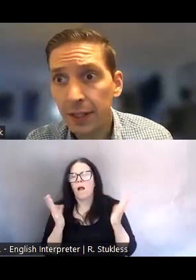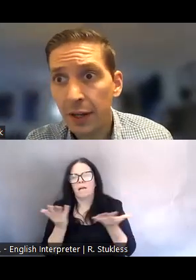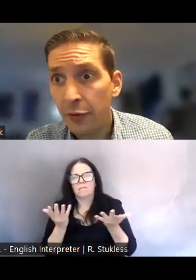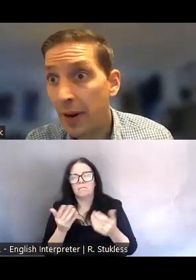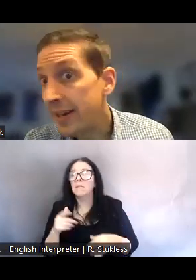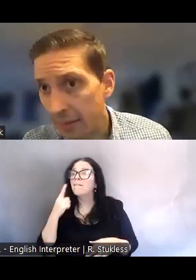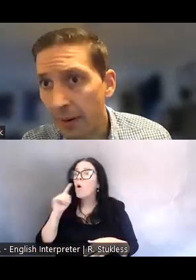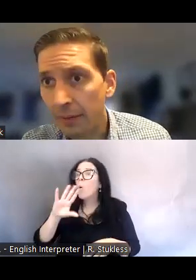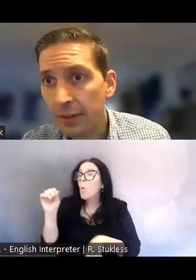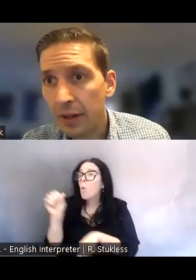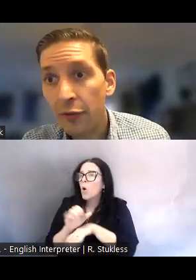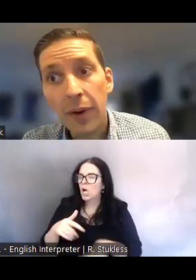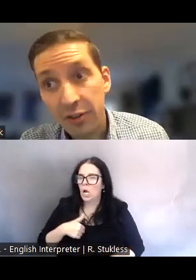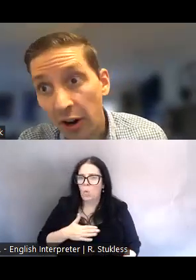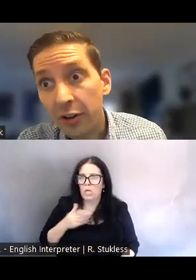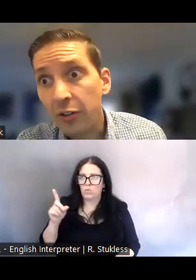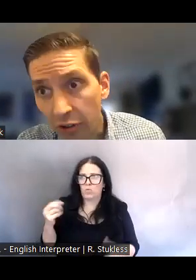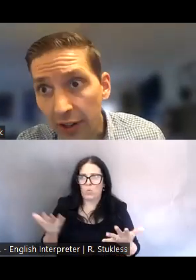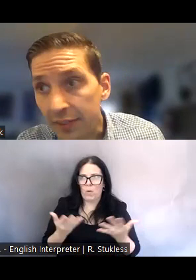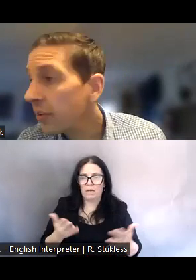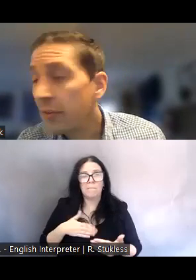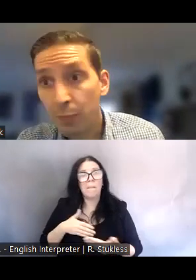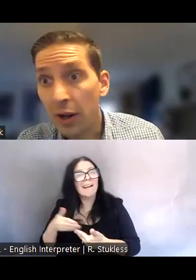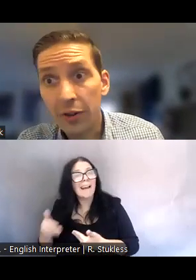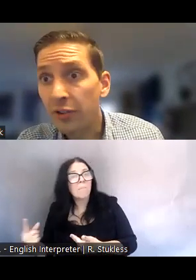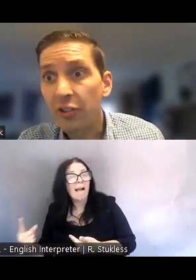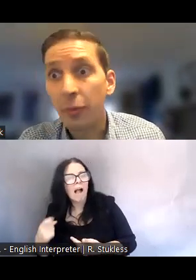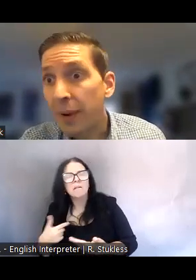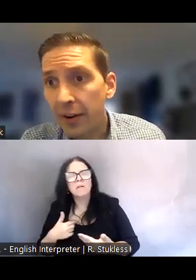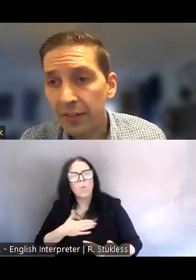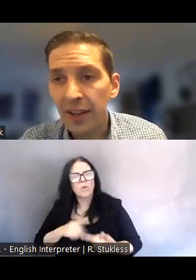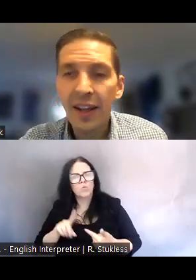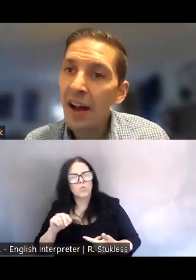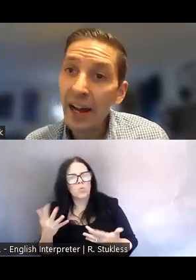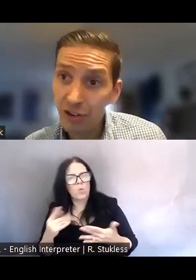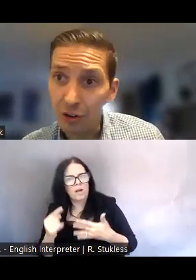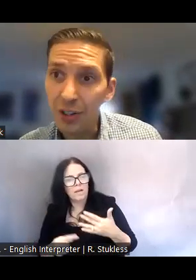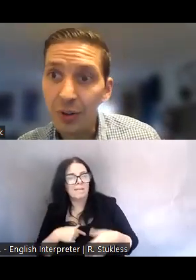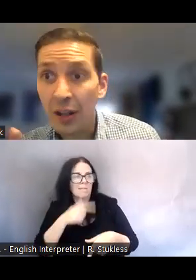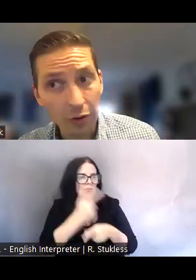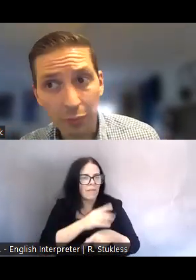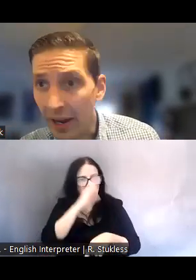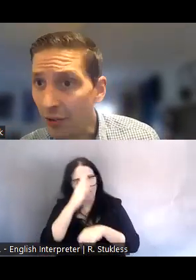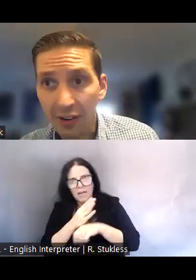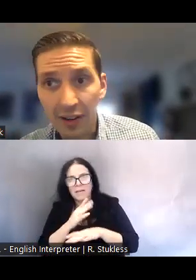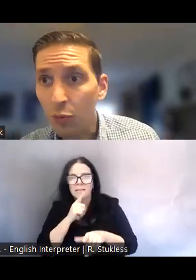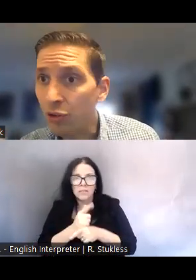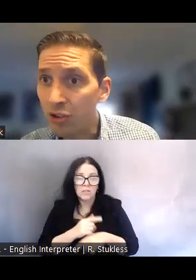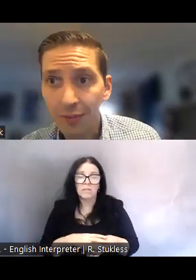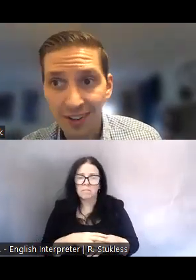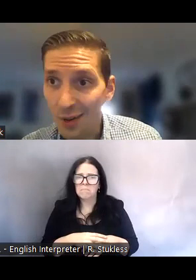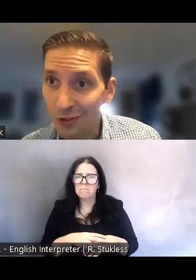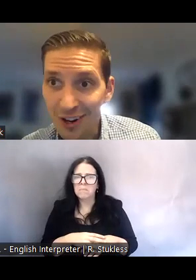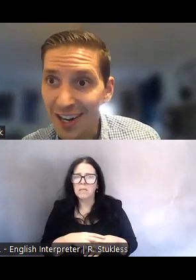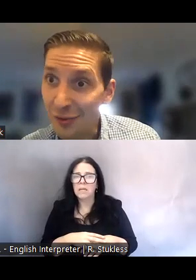coworker, for my neighbor, for my daughter, son, brother, sister, parent? I assure you, those boundaries and limits